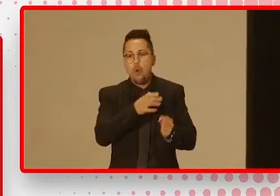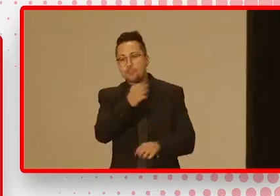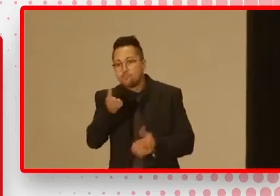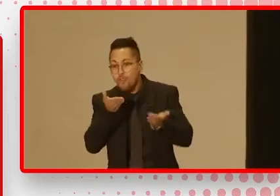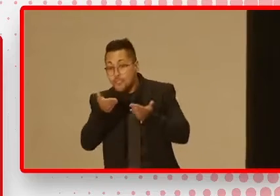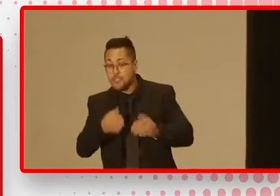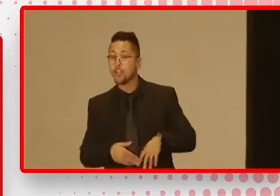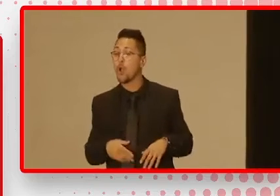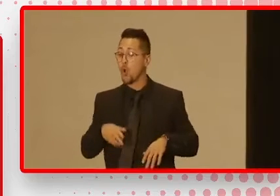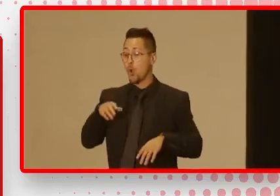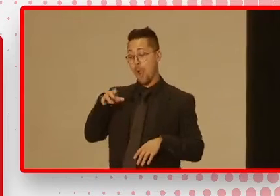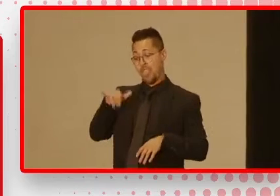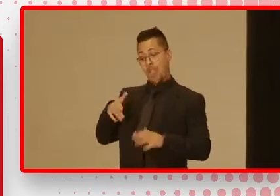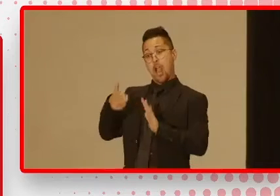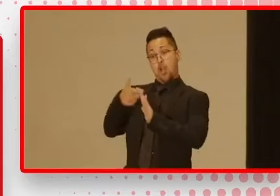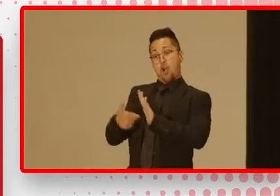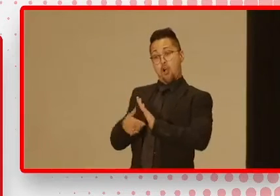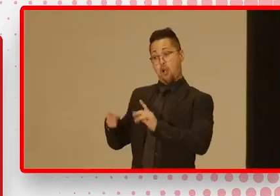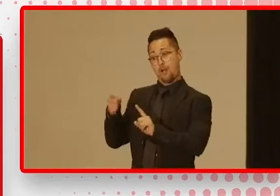the law,